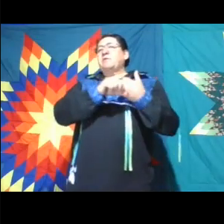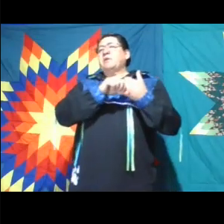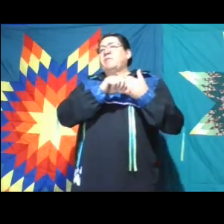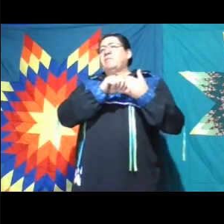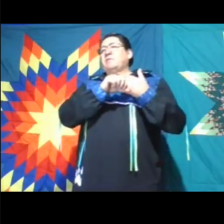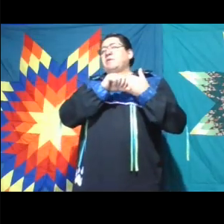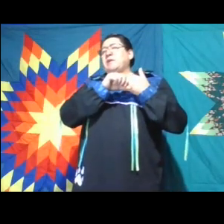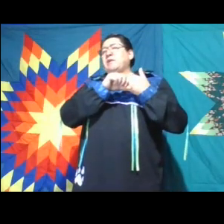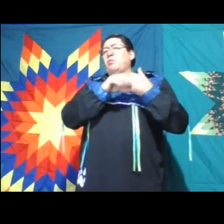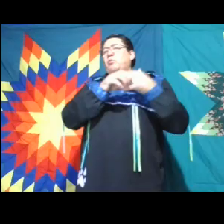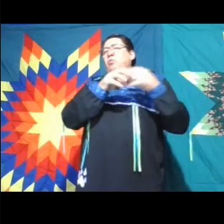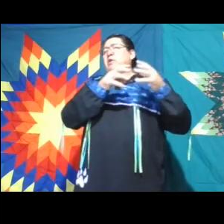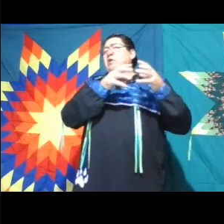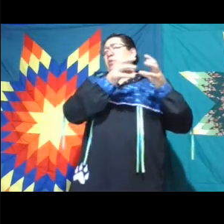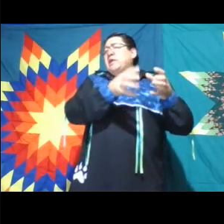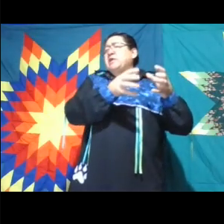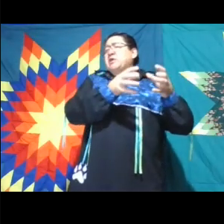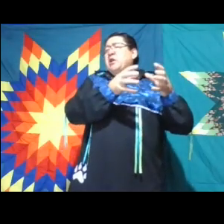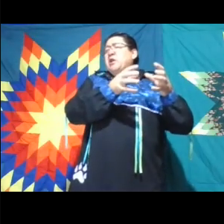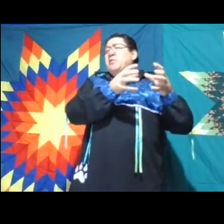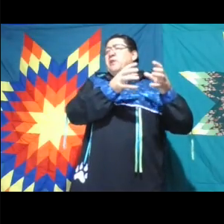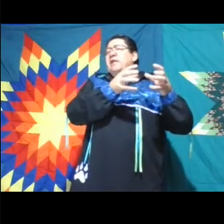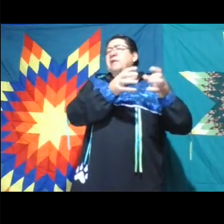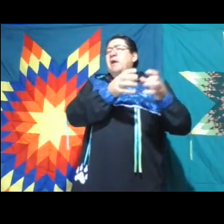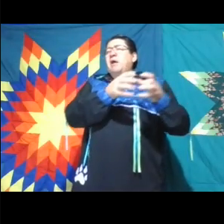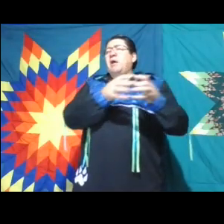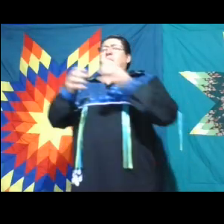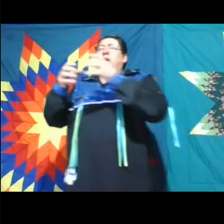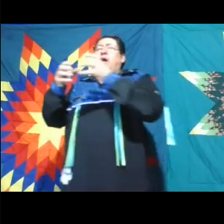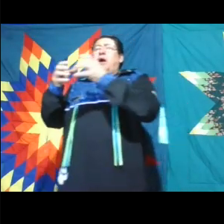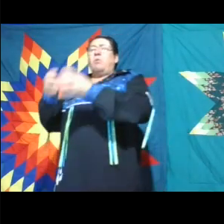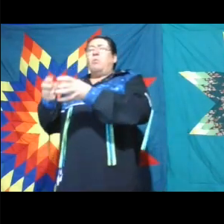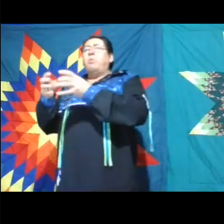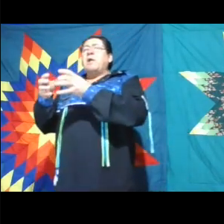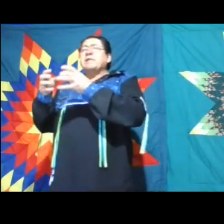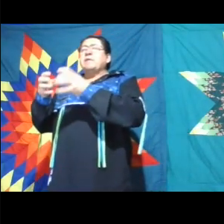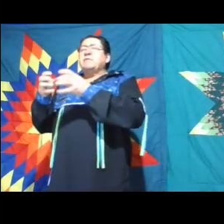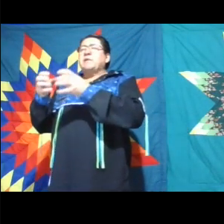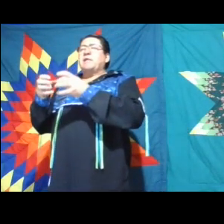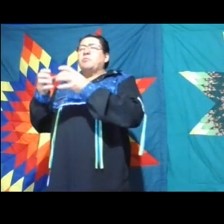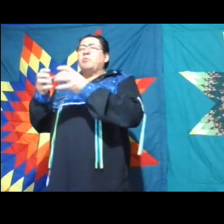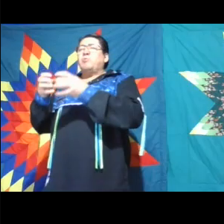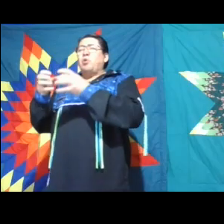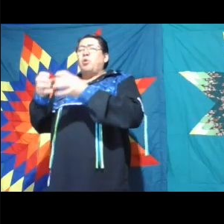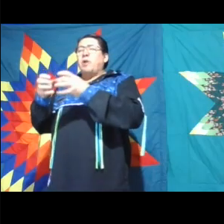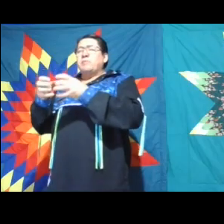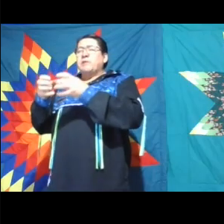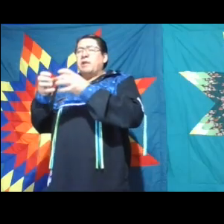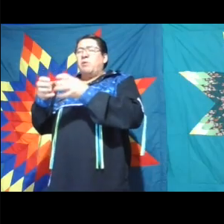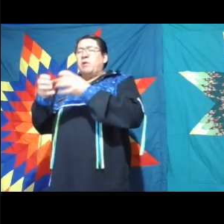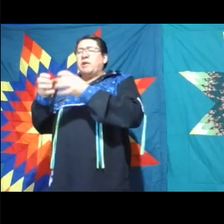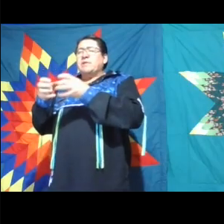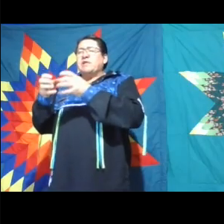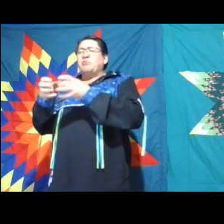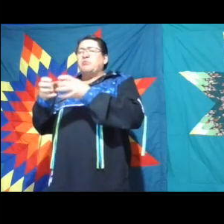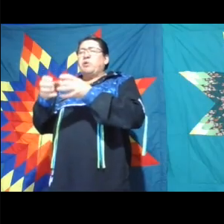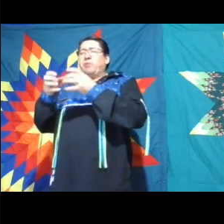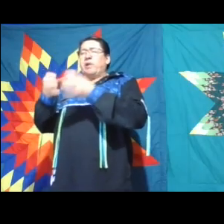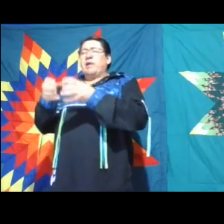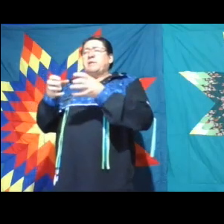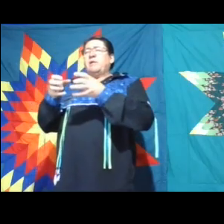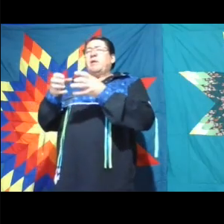are the entry level or we're teaching the youth these, what skill sets or what programs can an